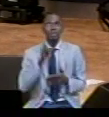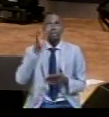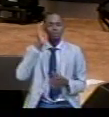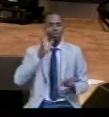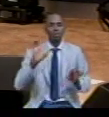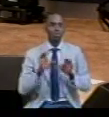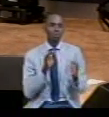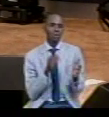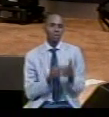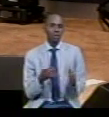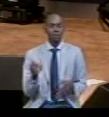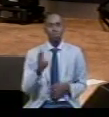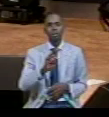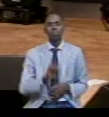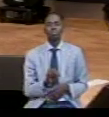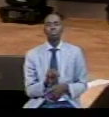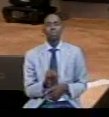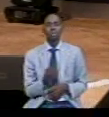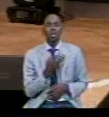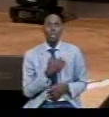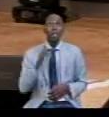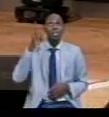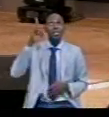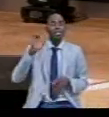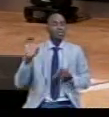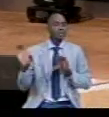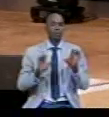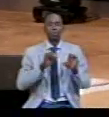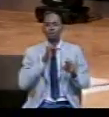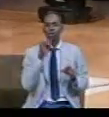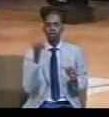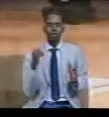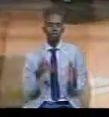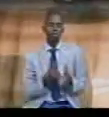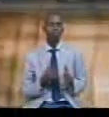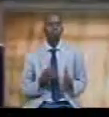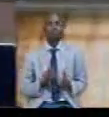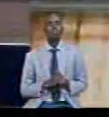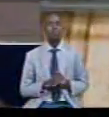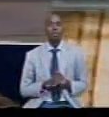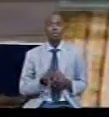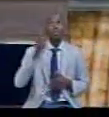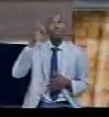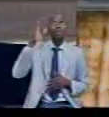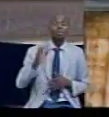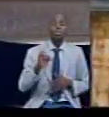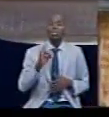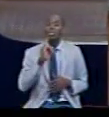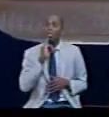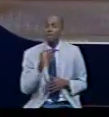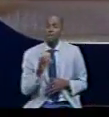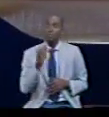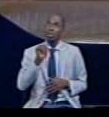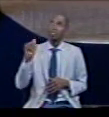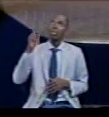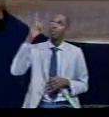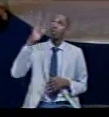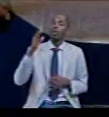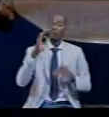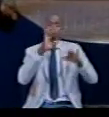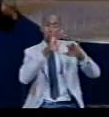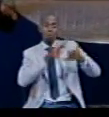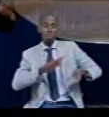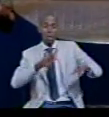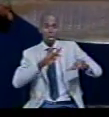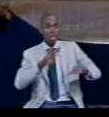do unto them, and he did it not. God is a God of mercy. If we repent, if we turn, and if